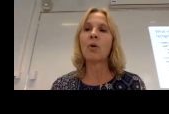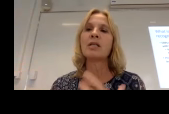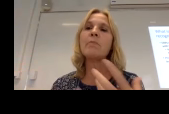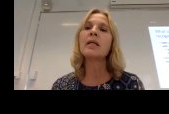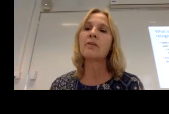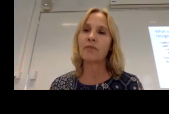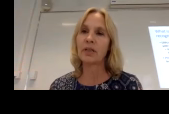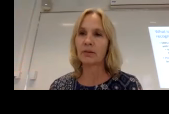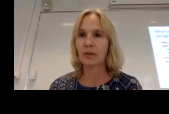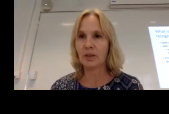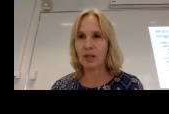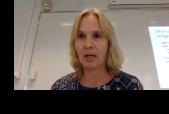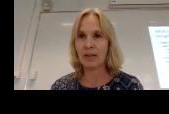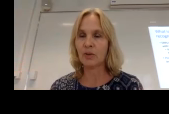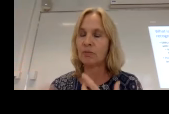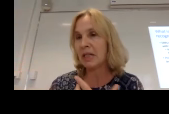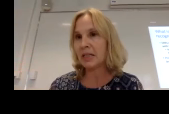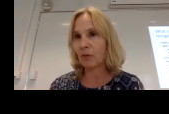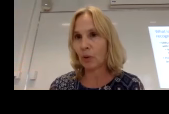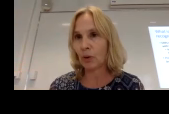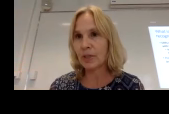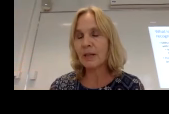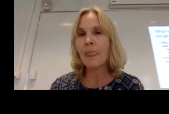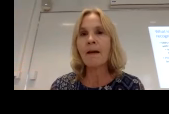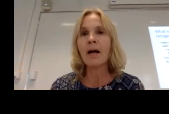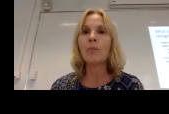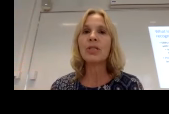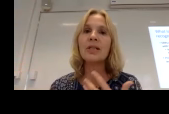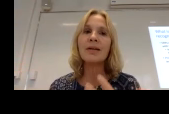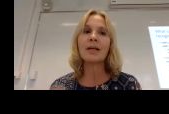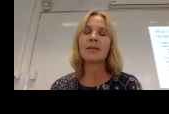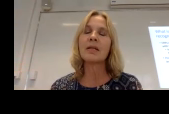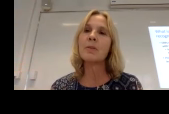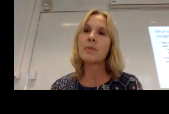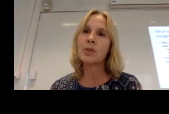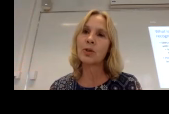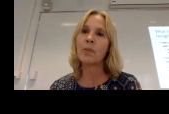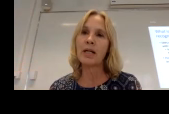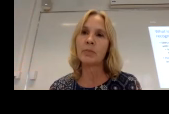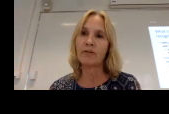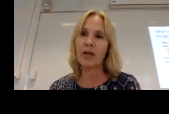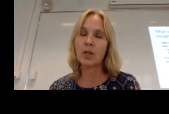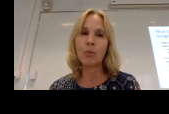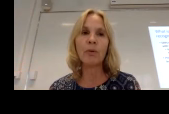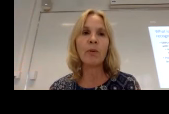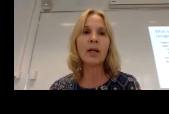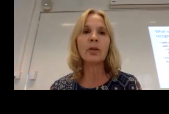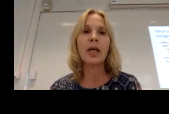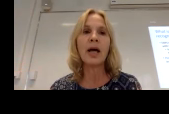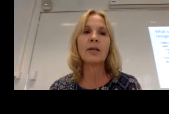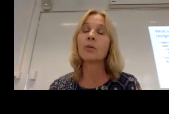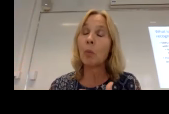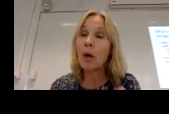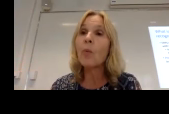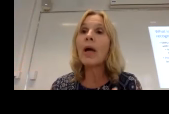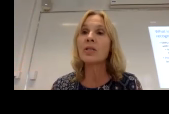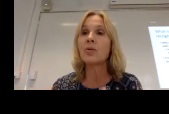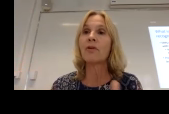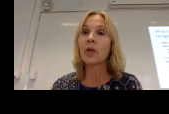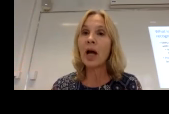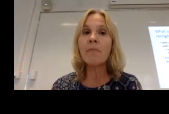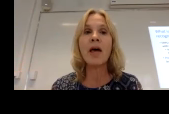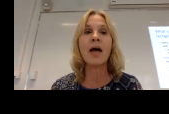average across many different signs or many different words, which can sometimes obscure possible effects. So what we want to look at, or one